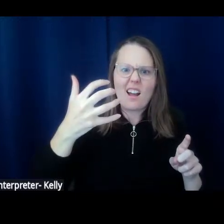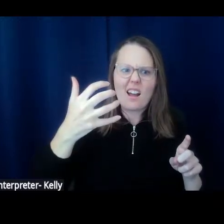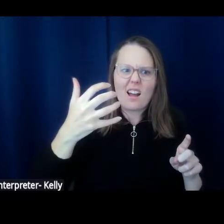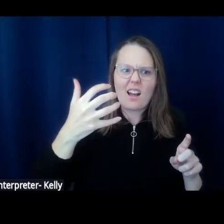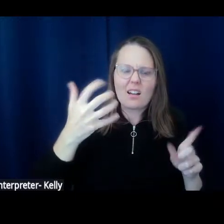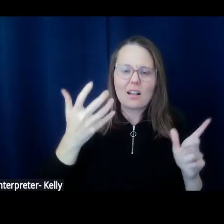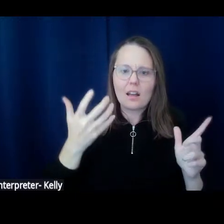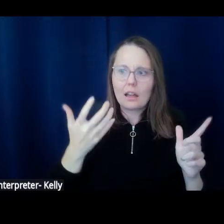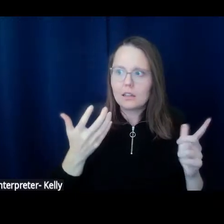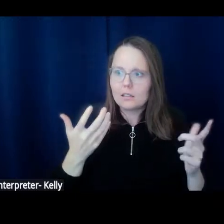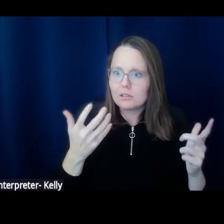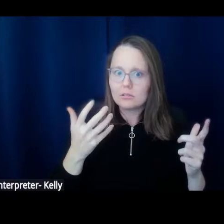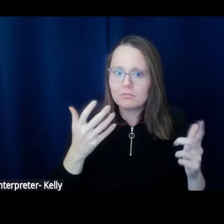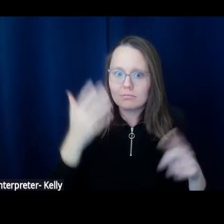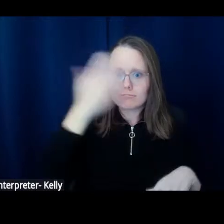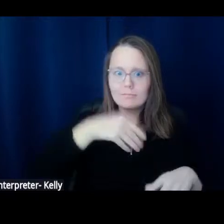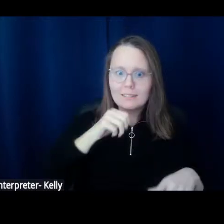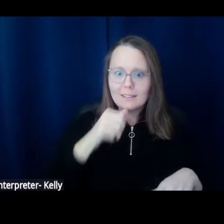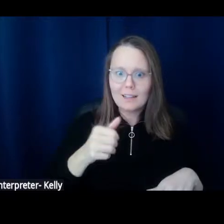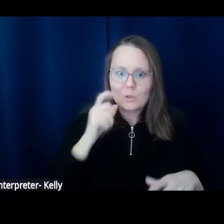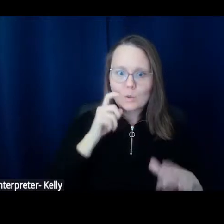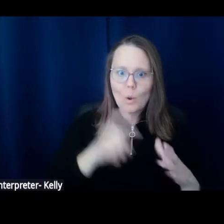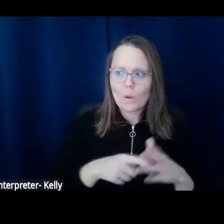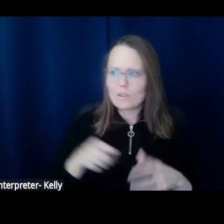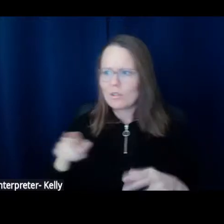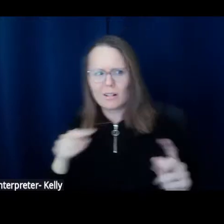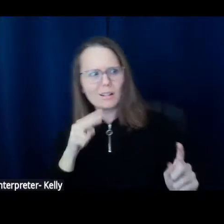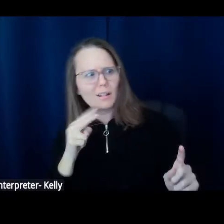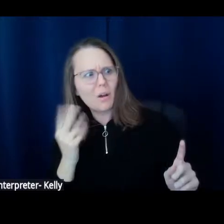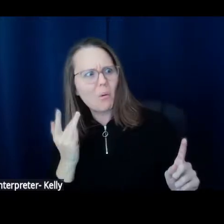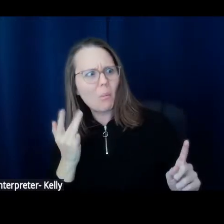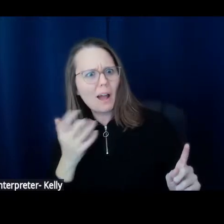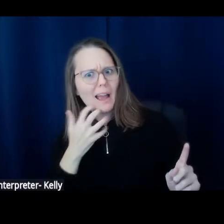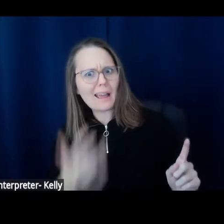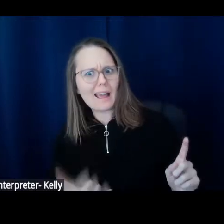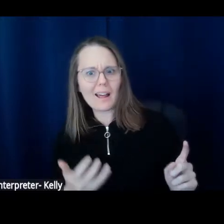eye. That is like crushing.